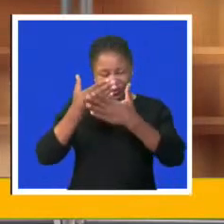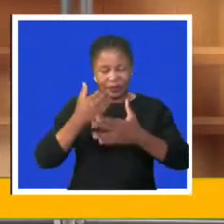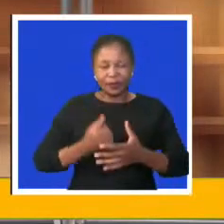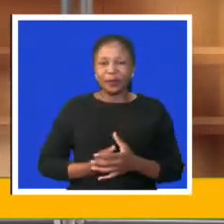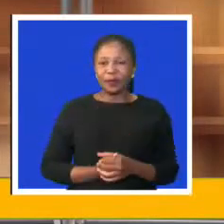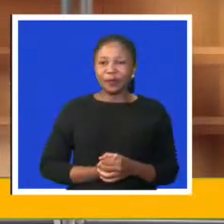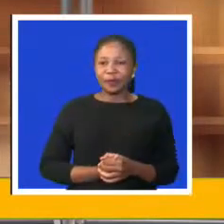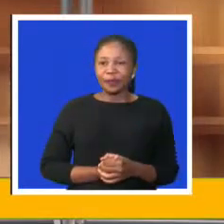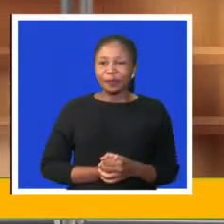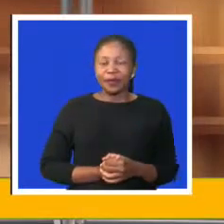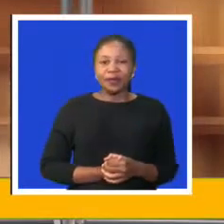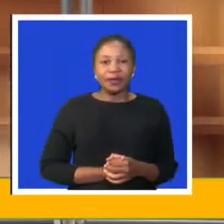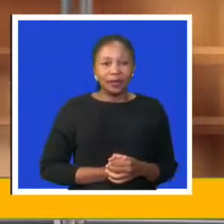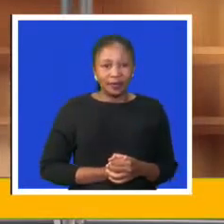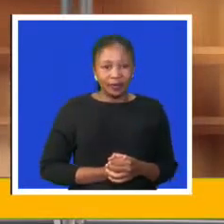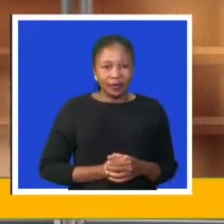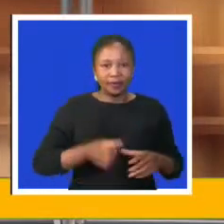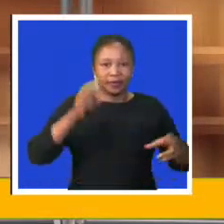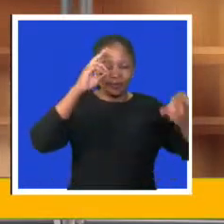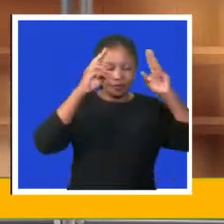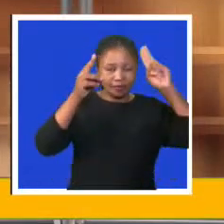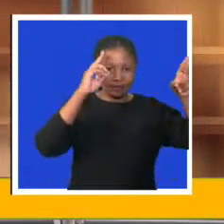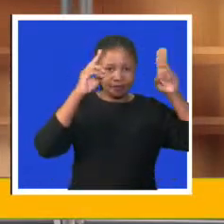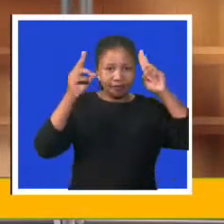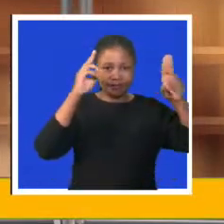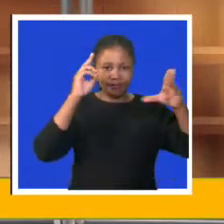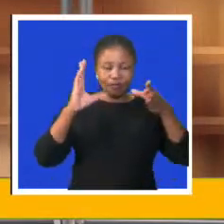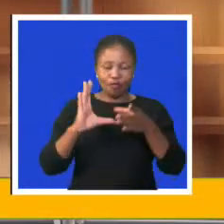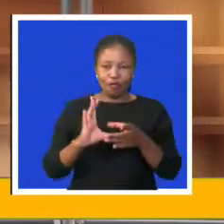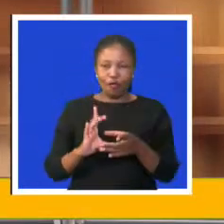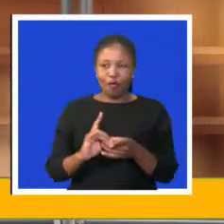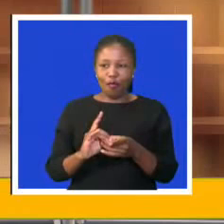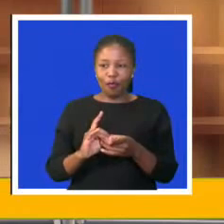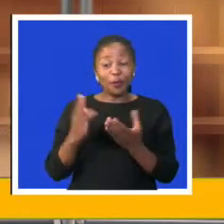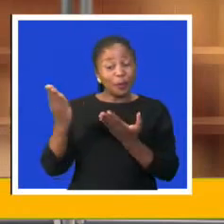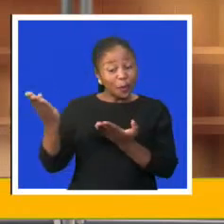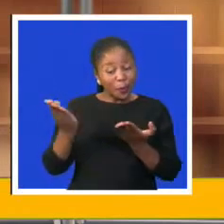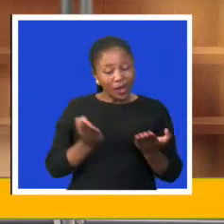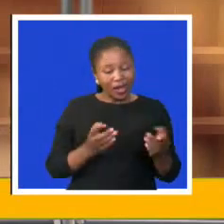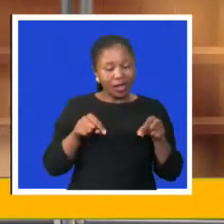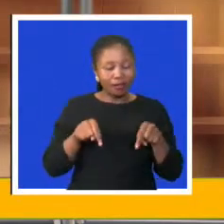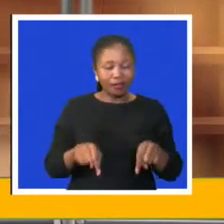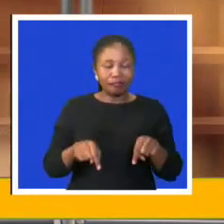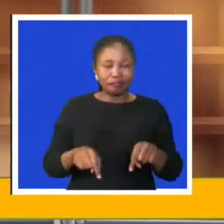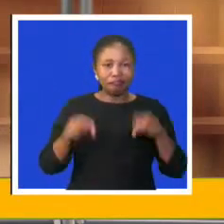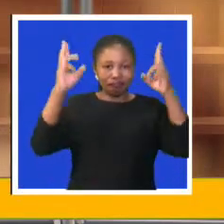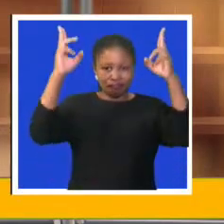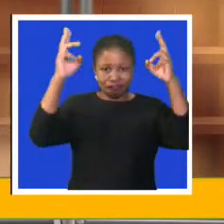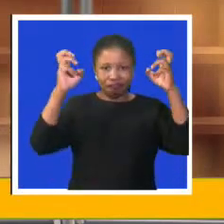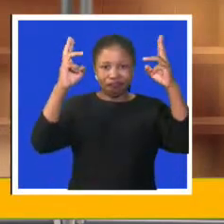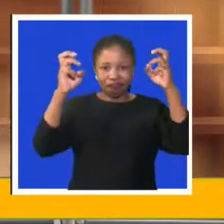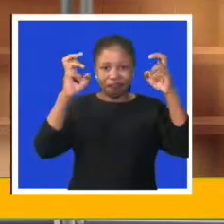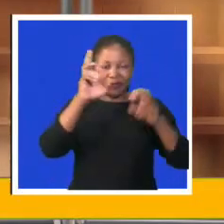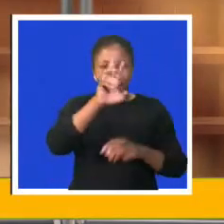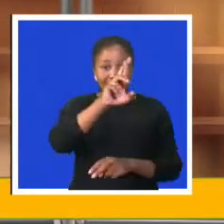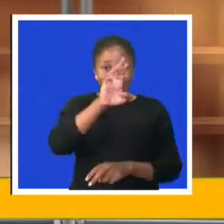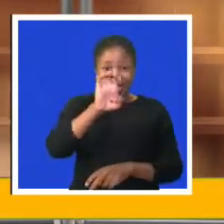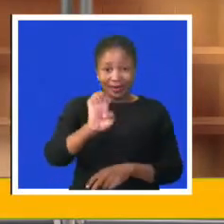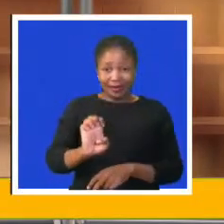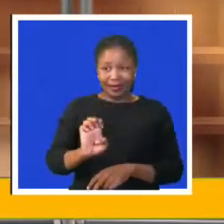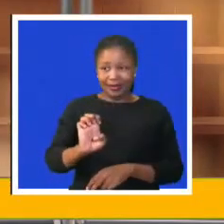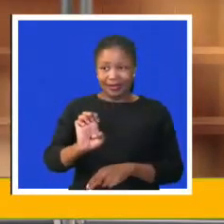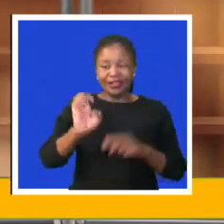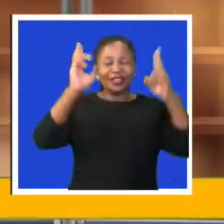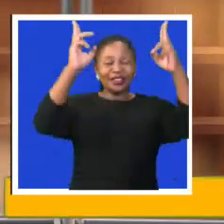afternoon, dear learner at home. Welcome to today's lesson, Religious Education. The topic is